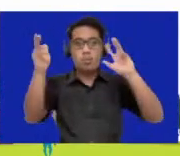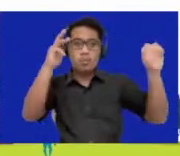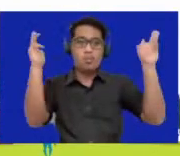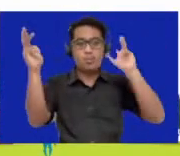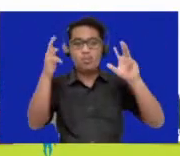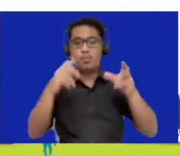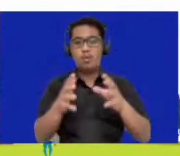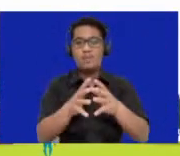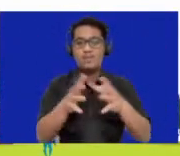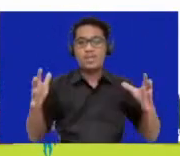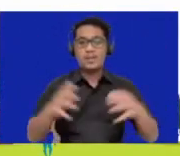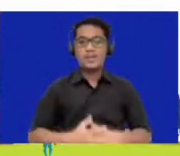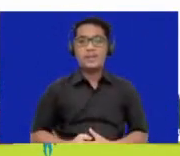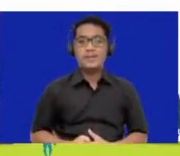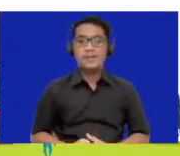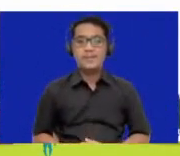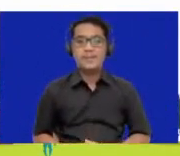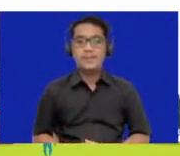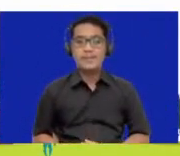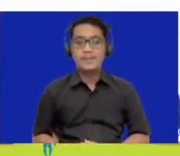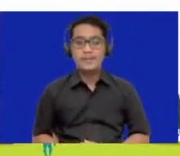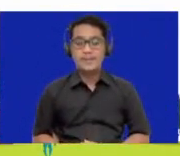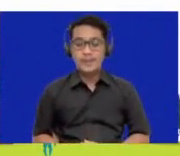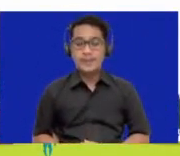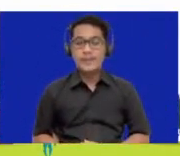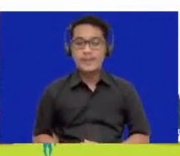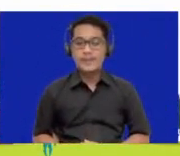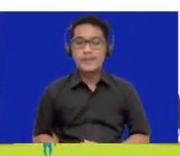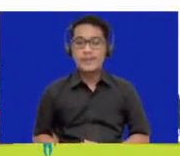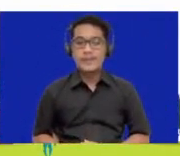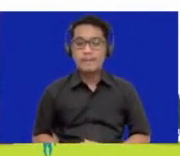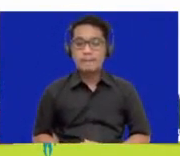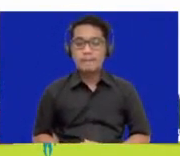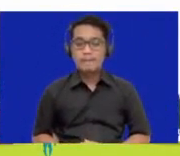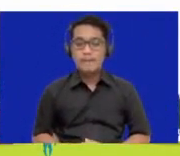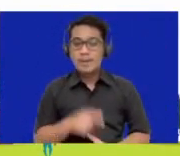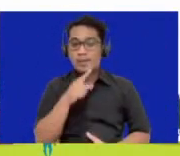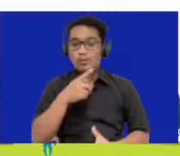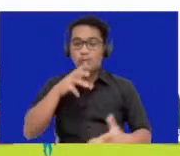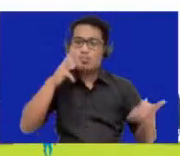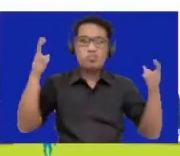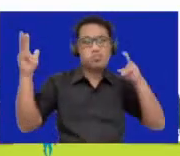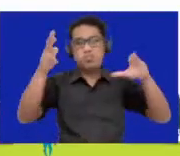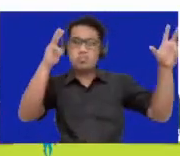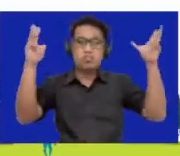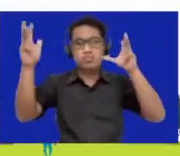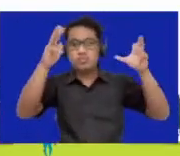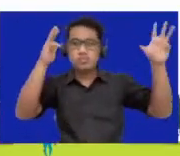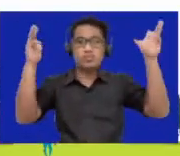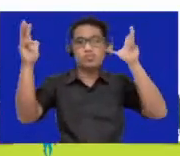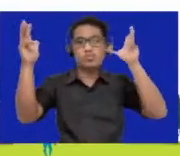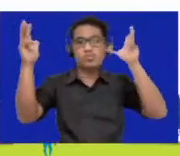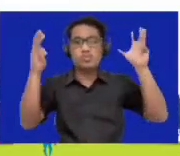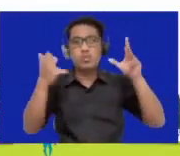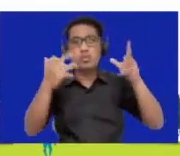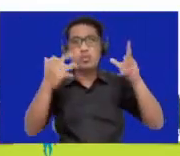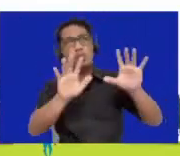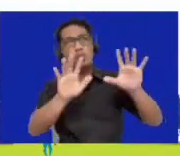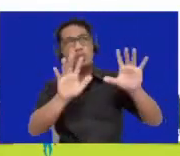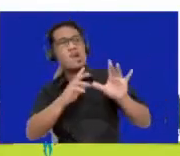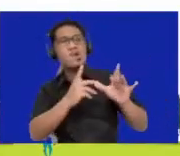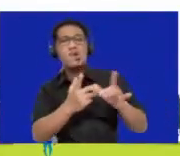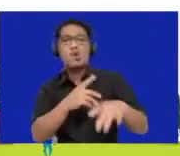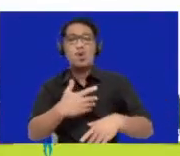which is on record, having killed more than 300,000 people.